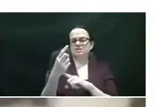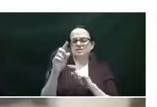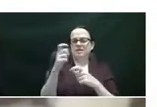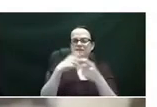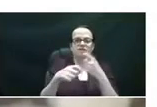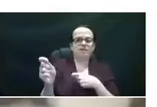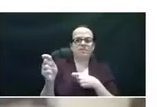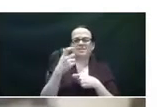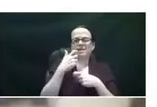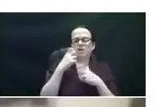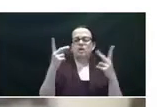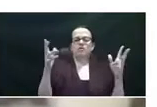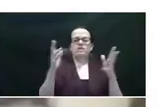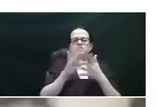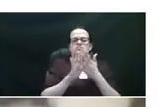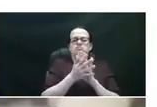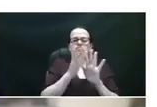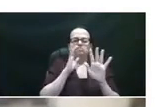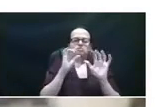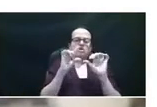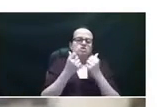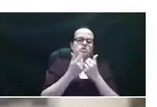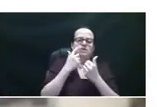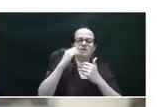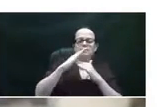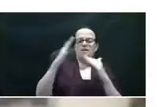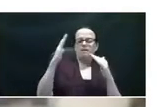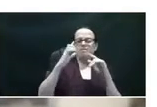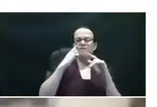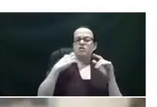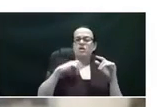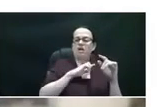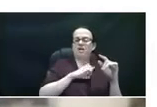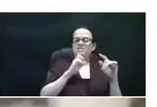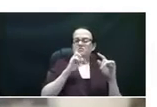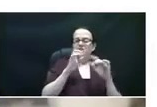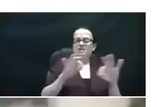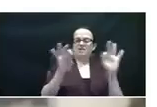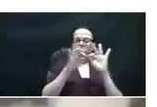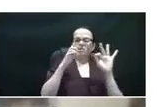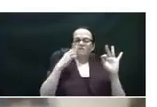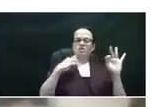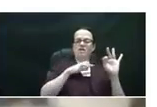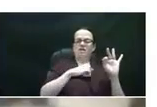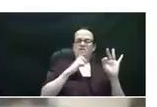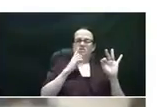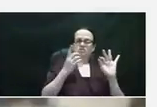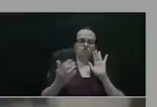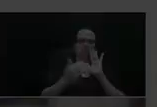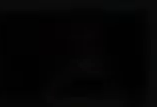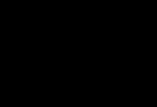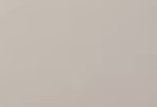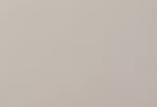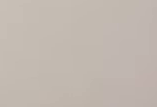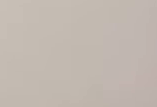say, okay, like we're done. We put our, our associates at the top. For us, it was really important for us to just reimagine